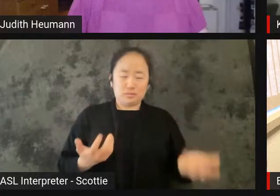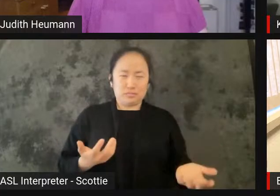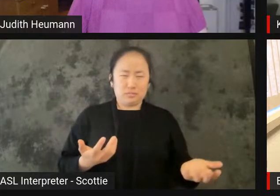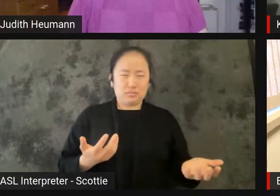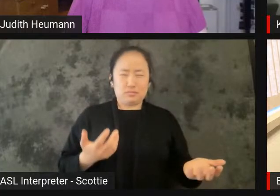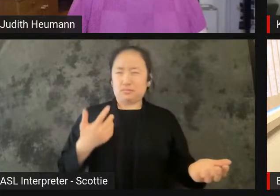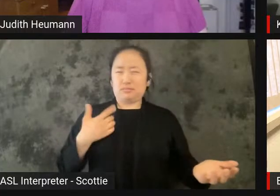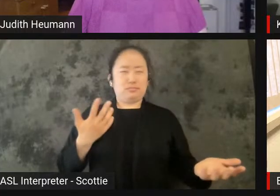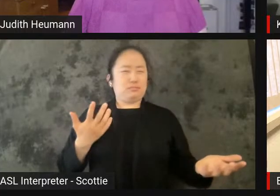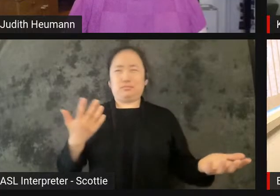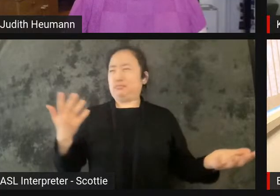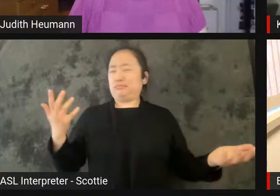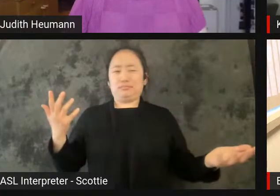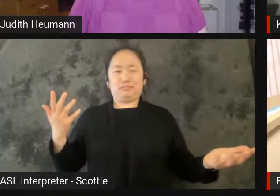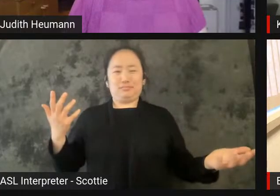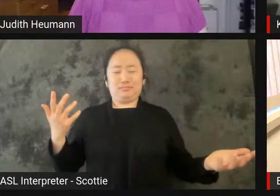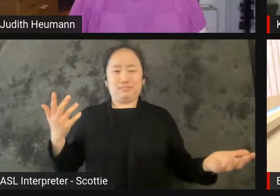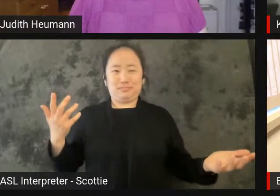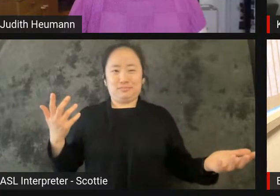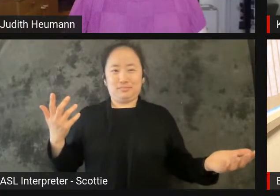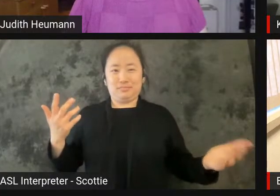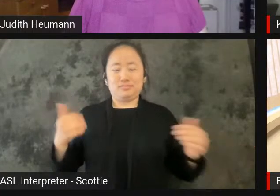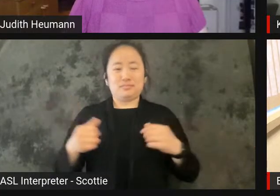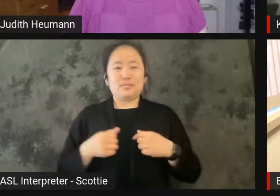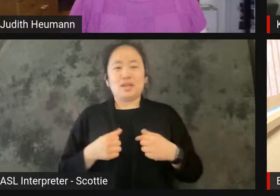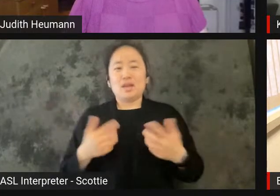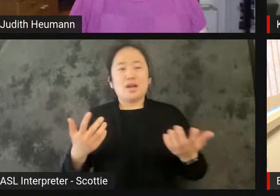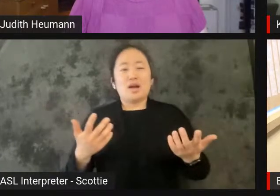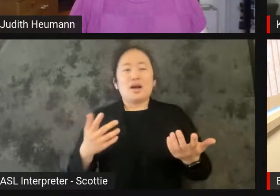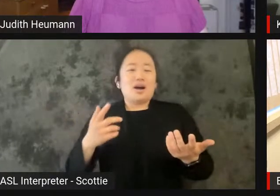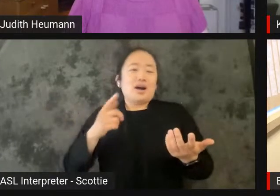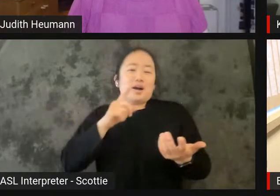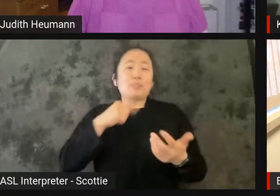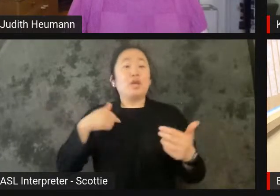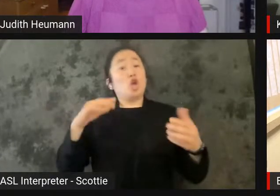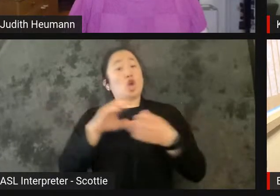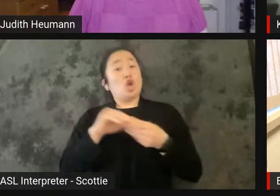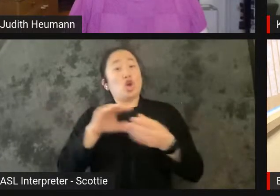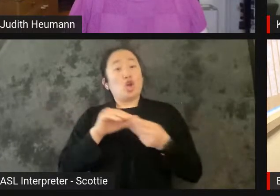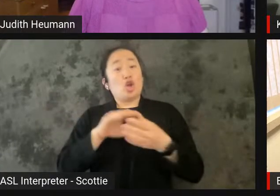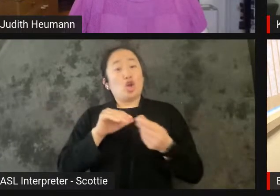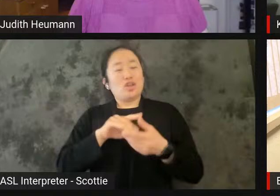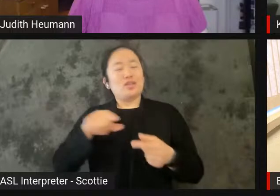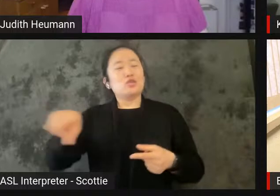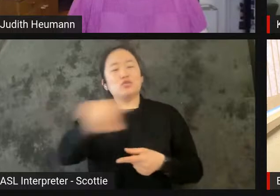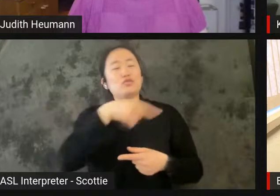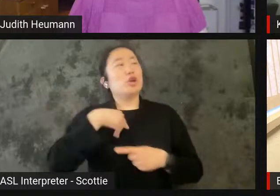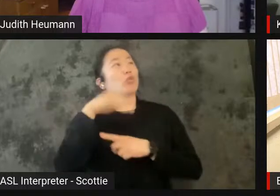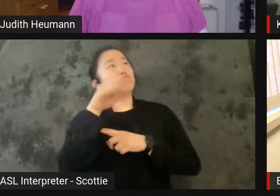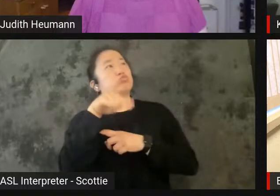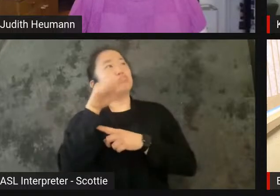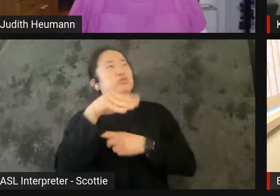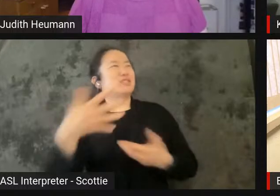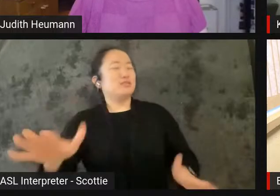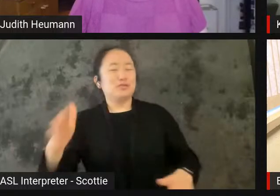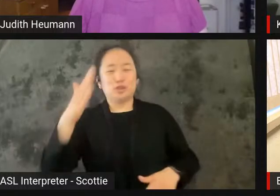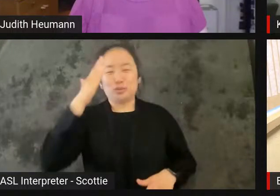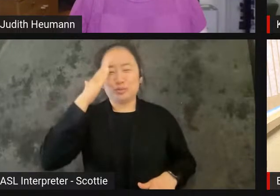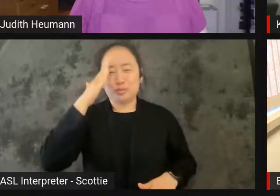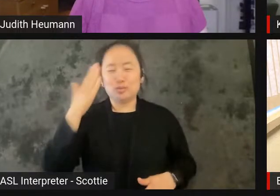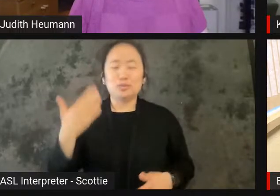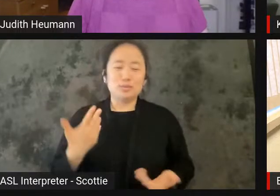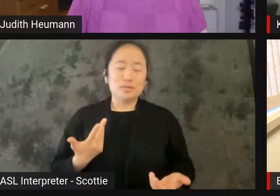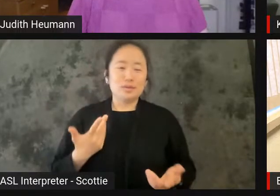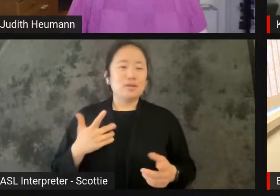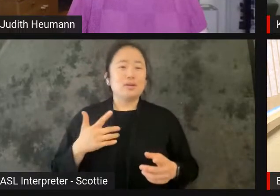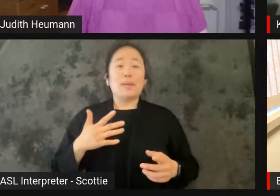So I'm not saying anything that I'm sure everybody on this Zoom call isn't aware of. The question